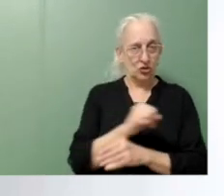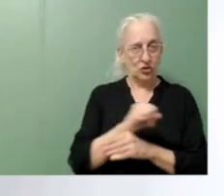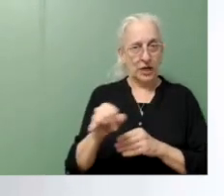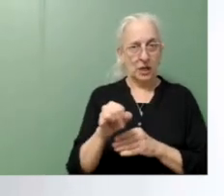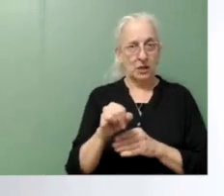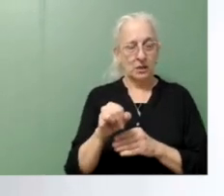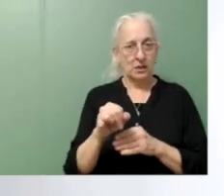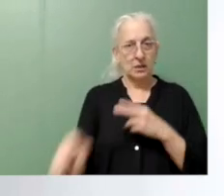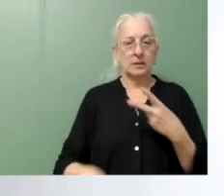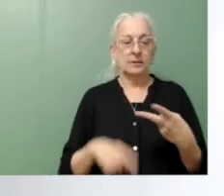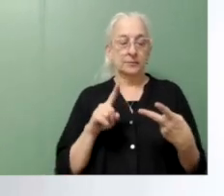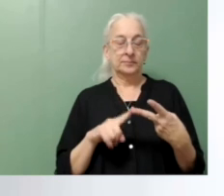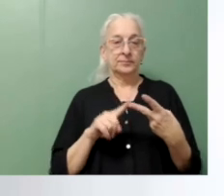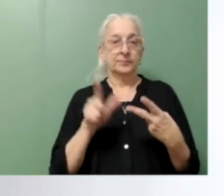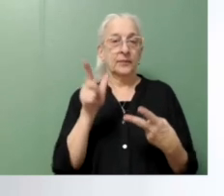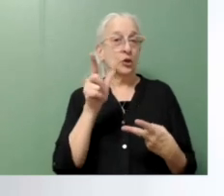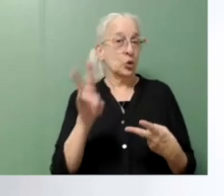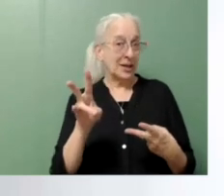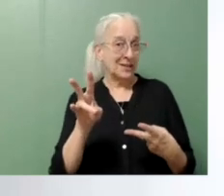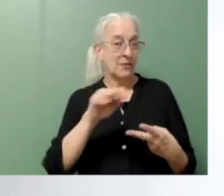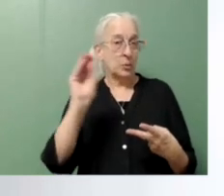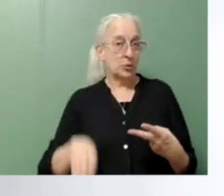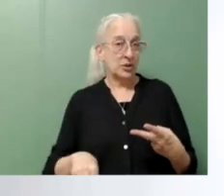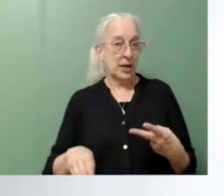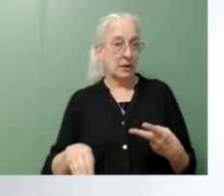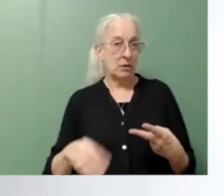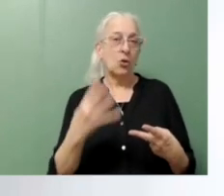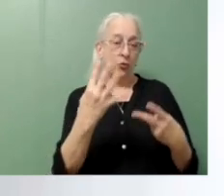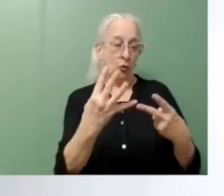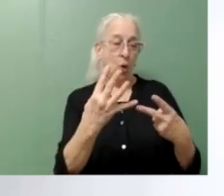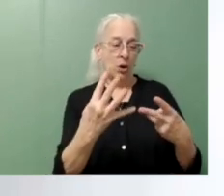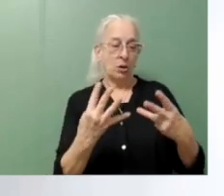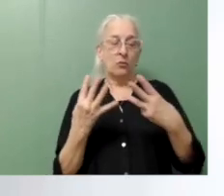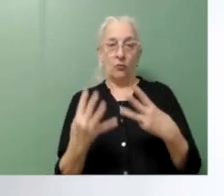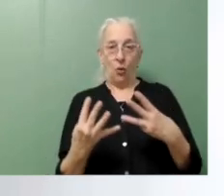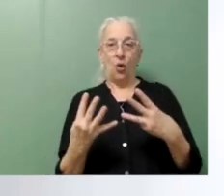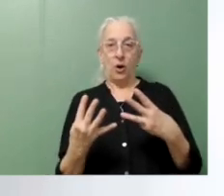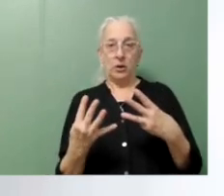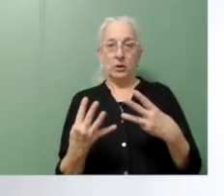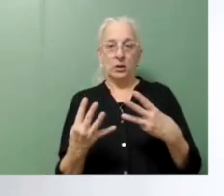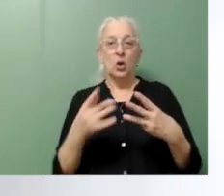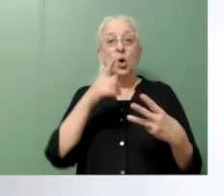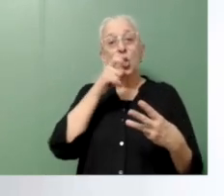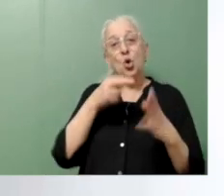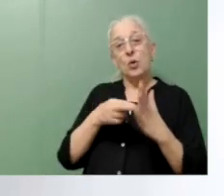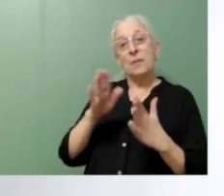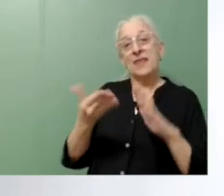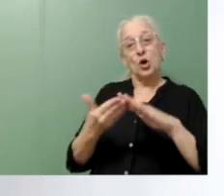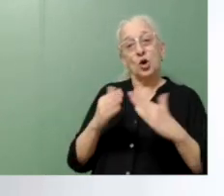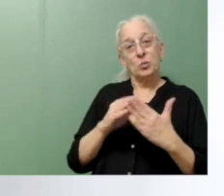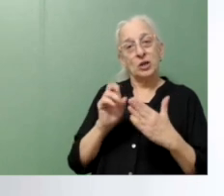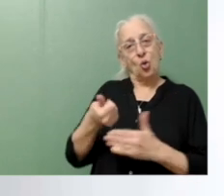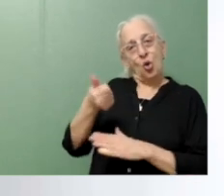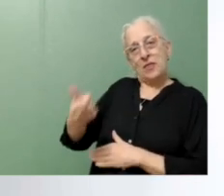followed by 27% or 4 people each for attendees who represented their community or